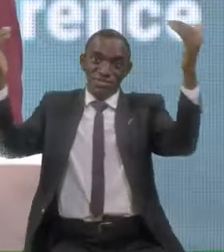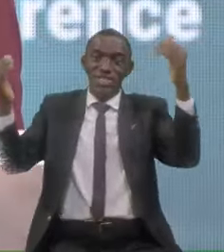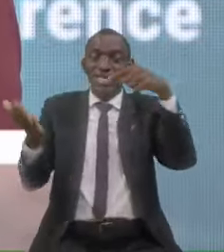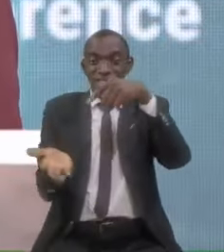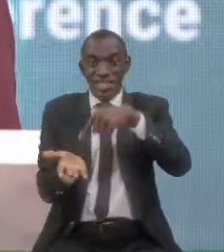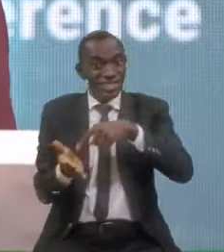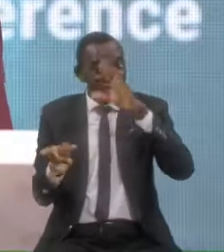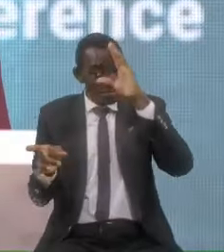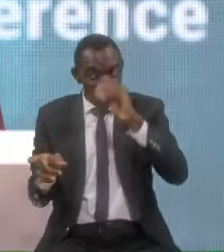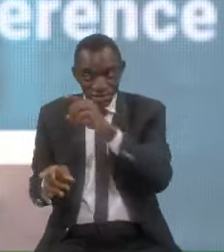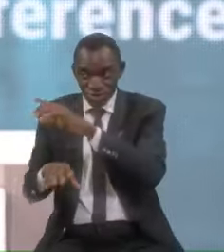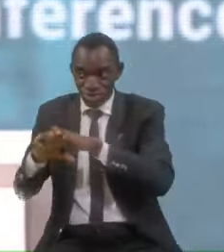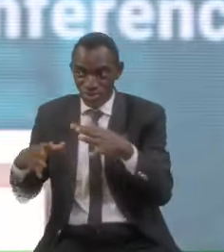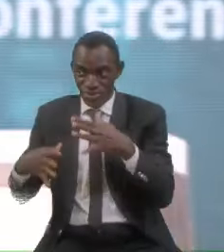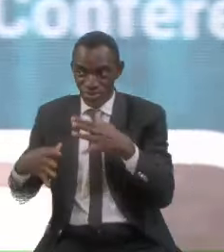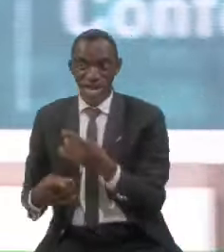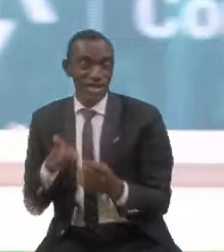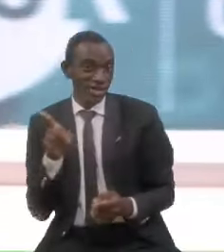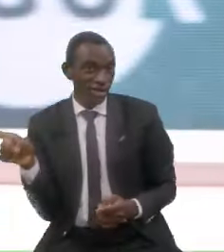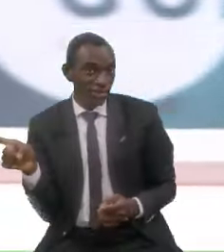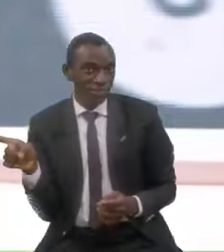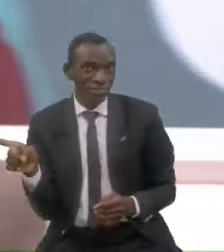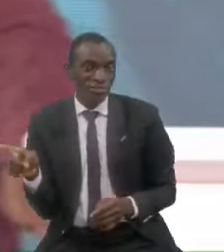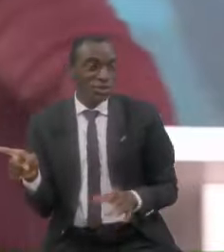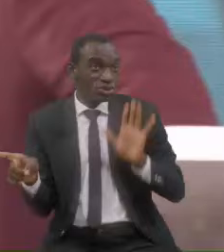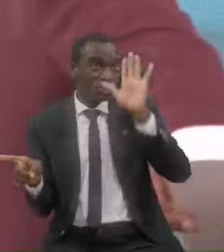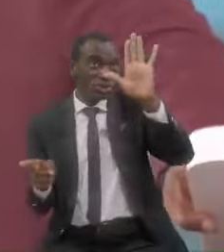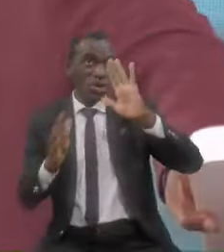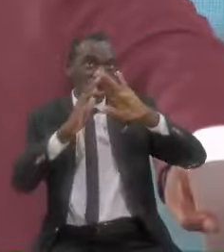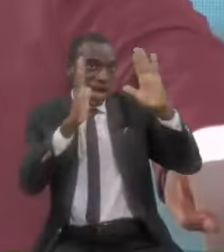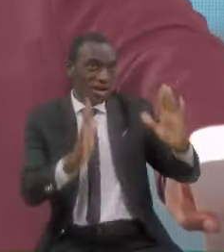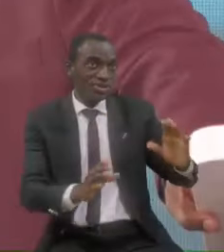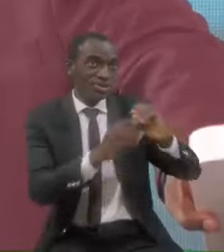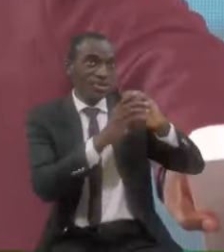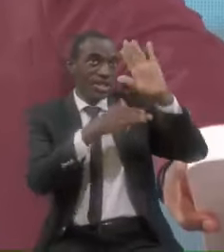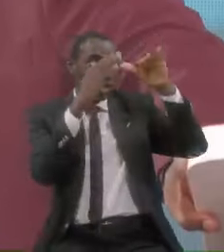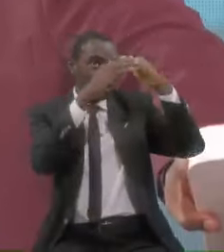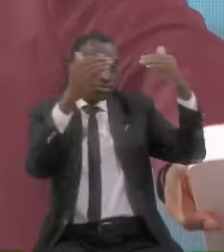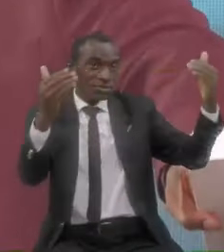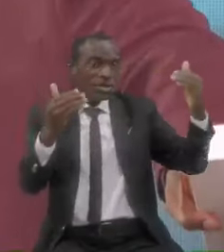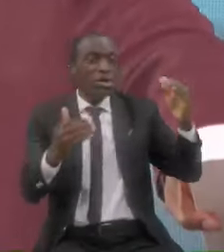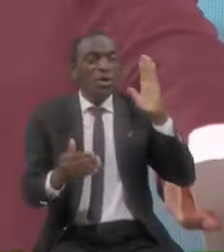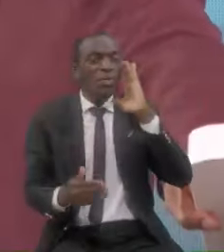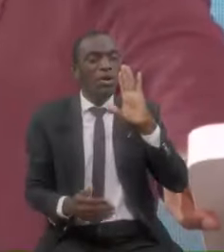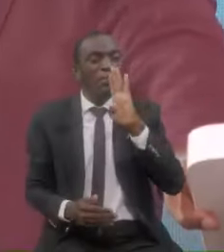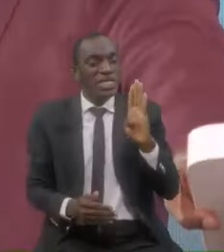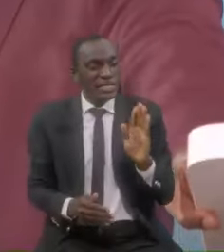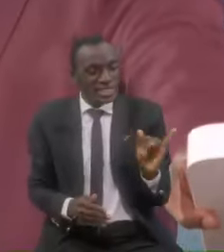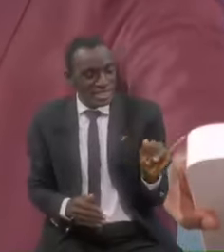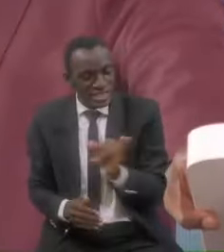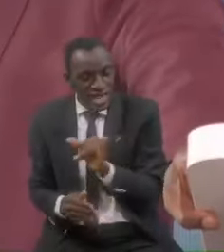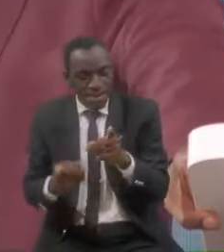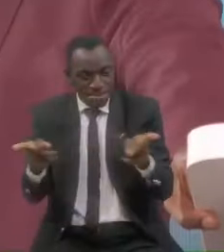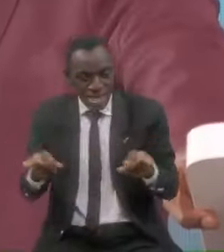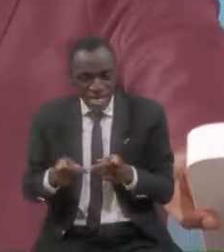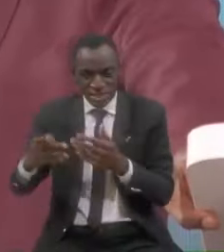don't like, your mansion will be exactly beside the mansion